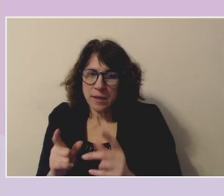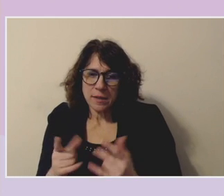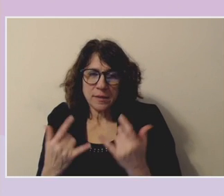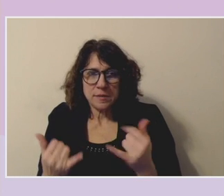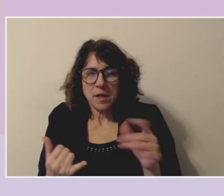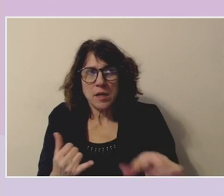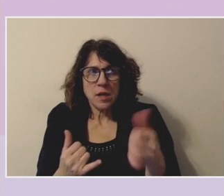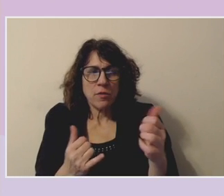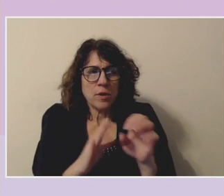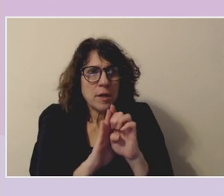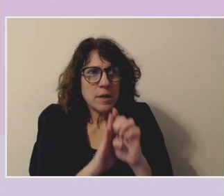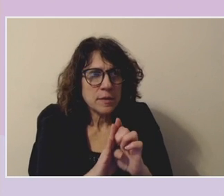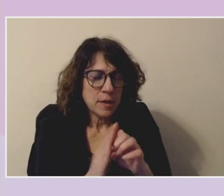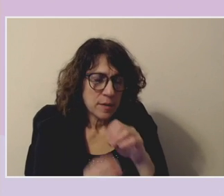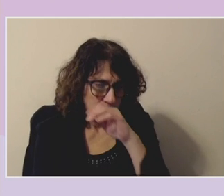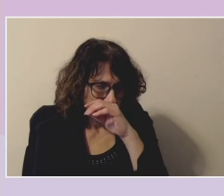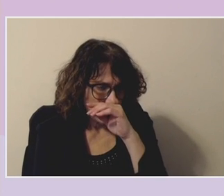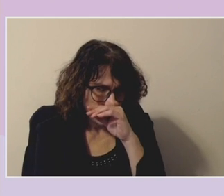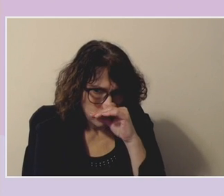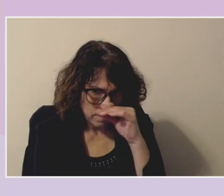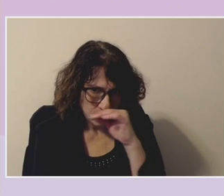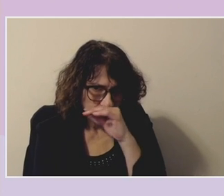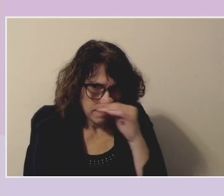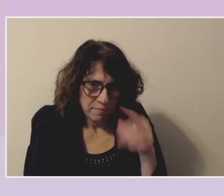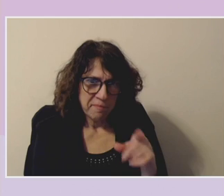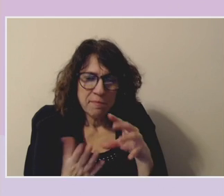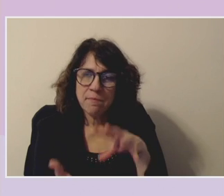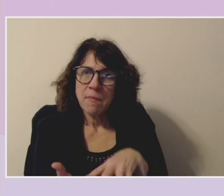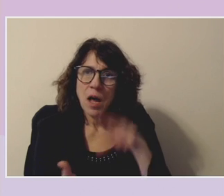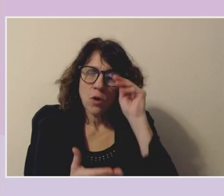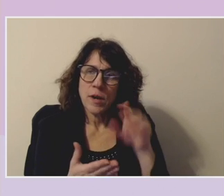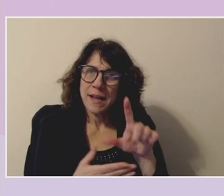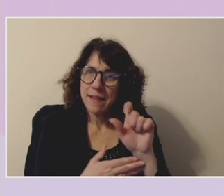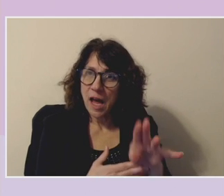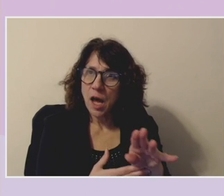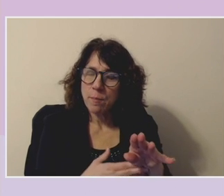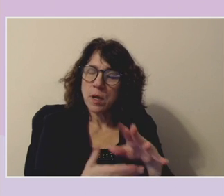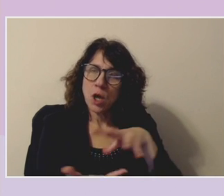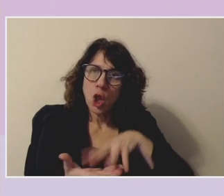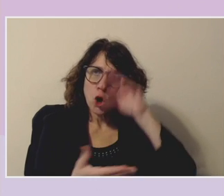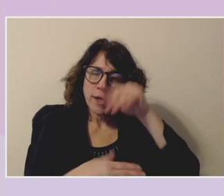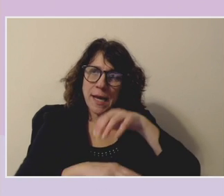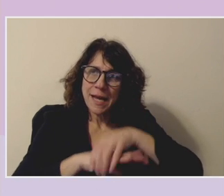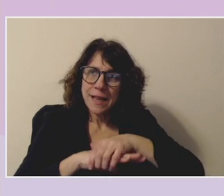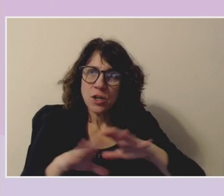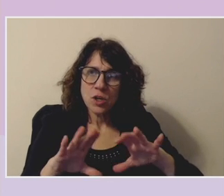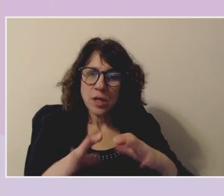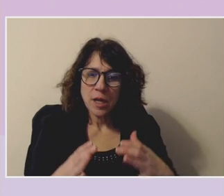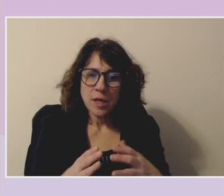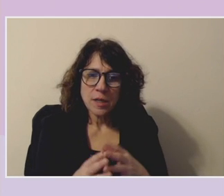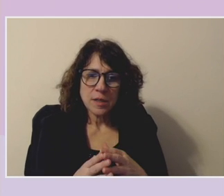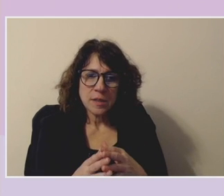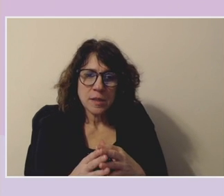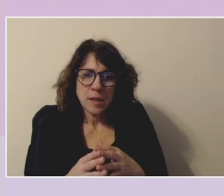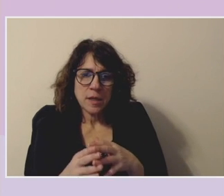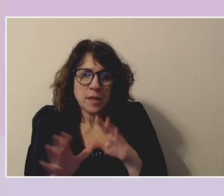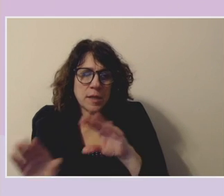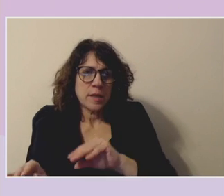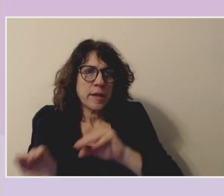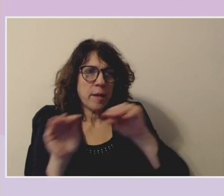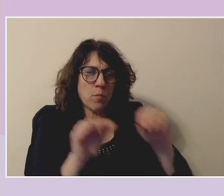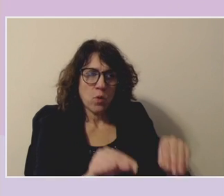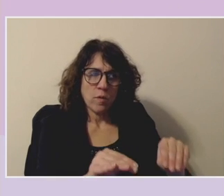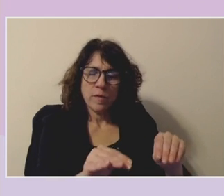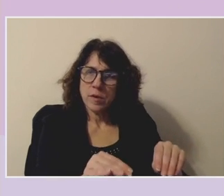again, with our learning lab, the English classes, it moved sites. And so there was a gentleman